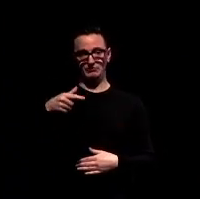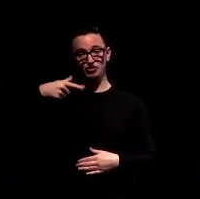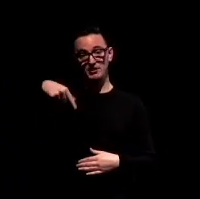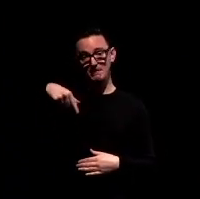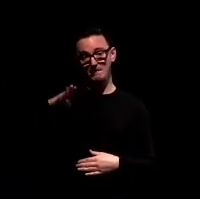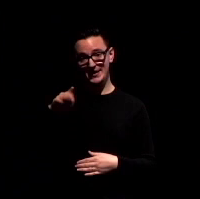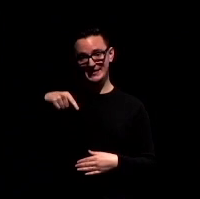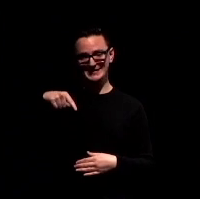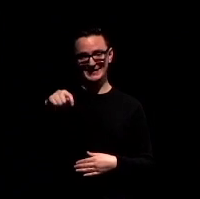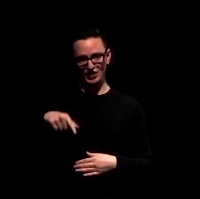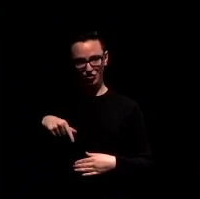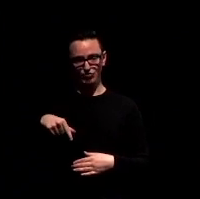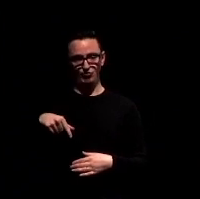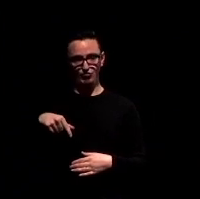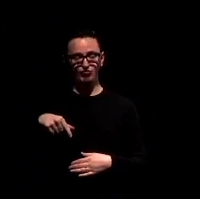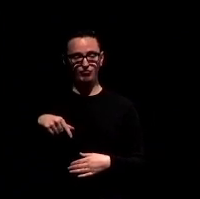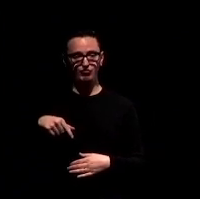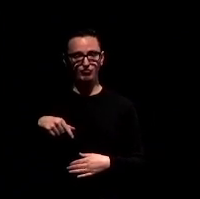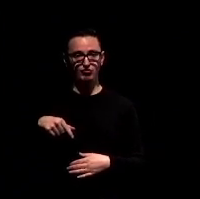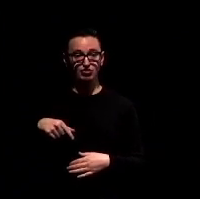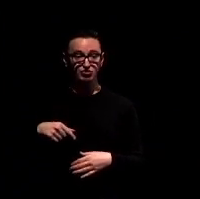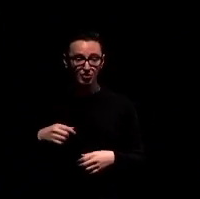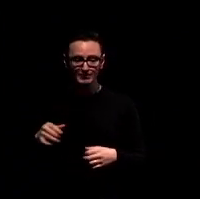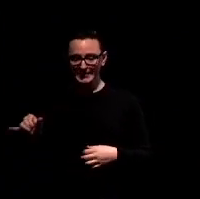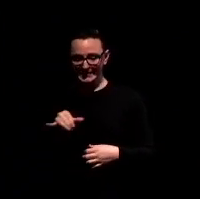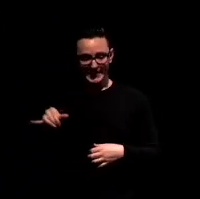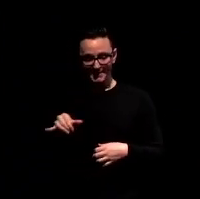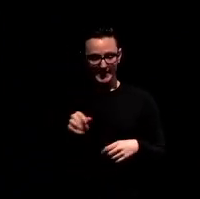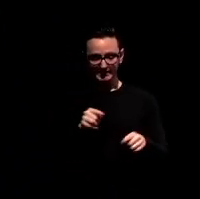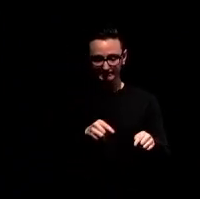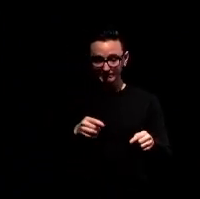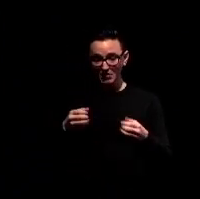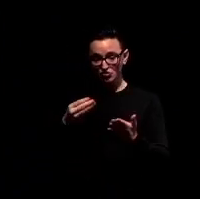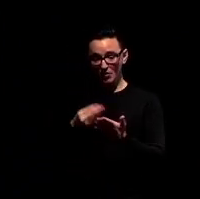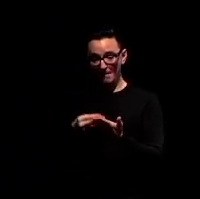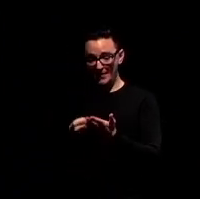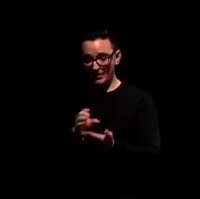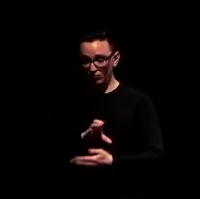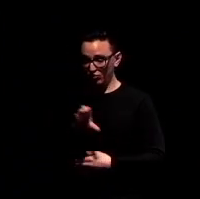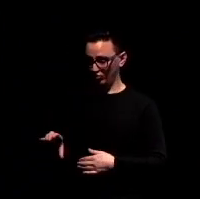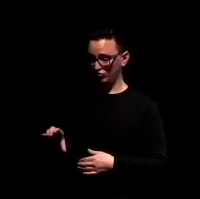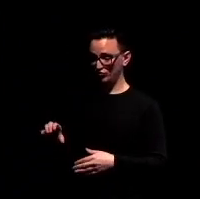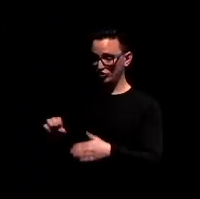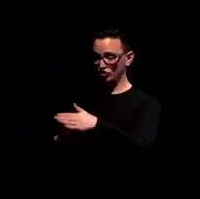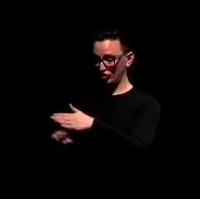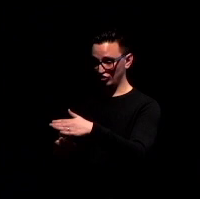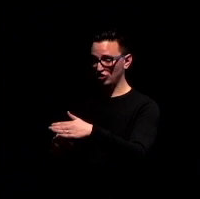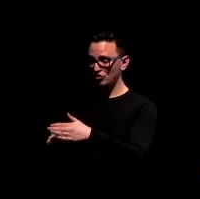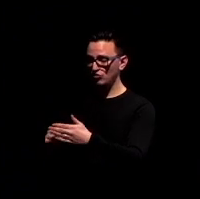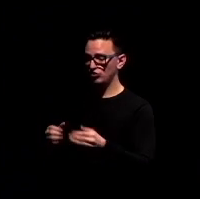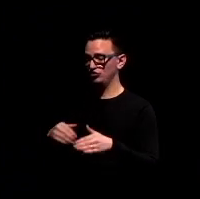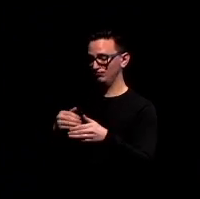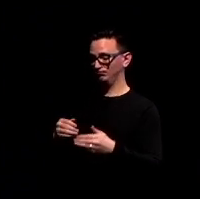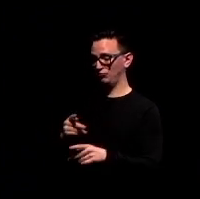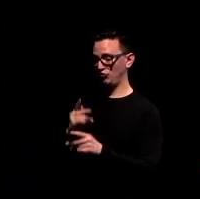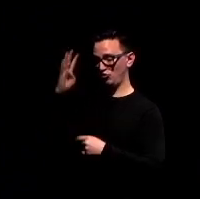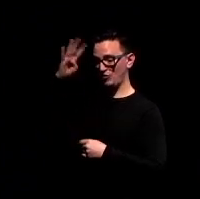system. So we did the same thing. The money goes to a mental health organization who co-locates at the shelter, really increasing access to